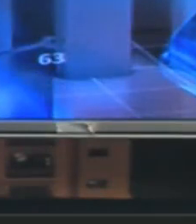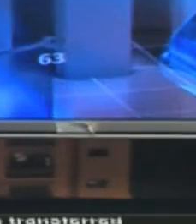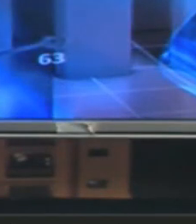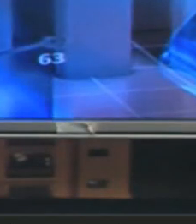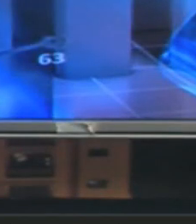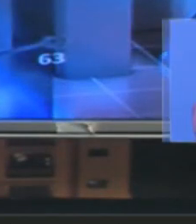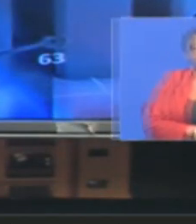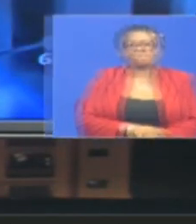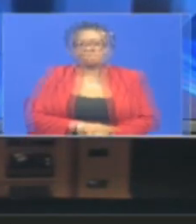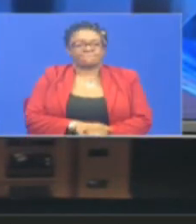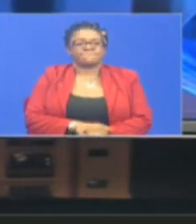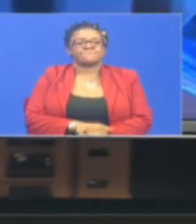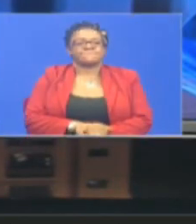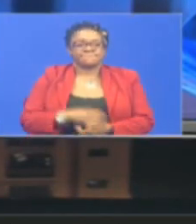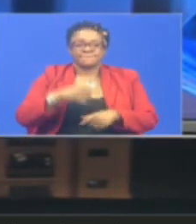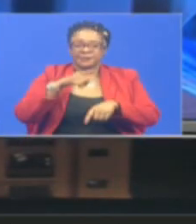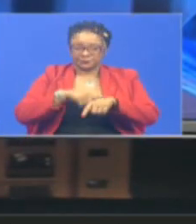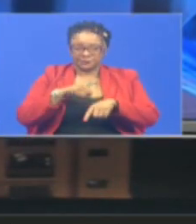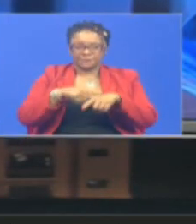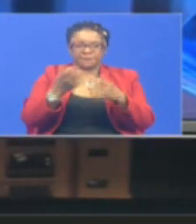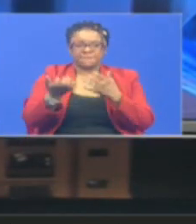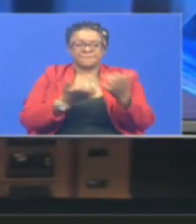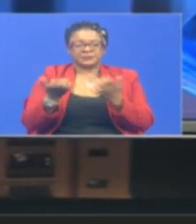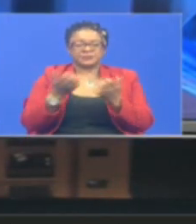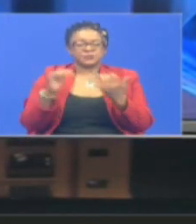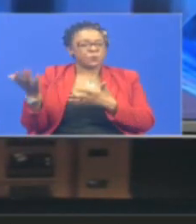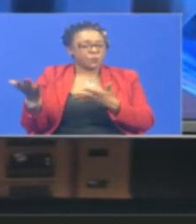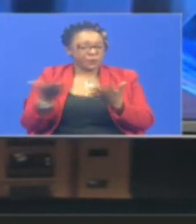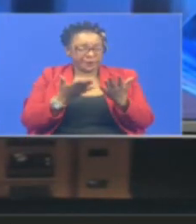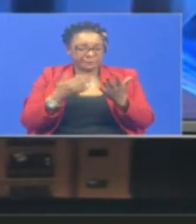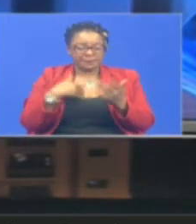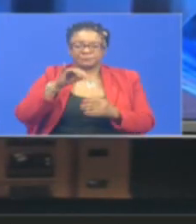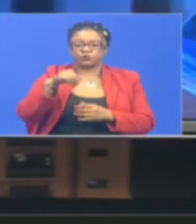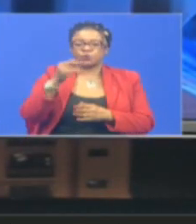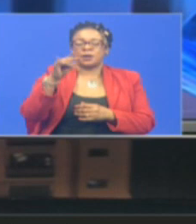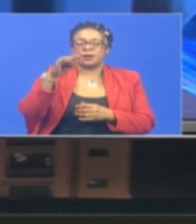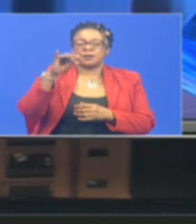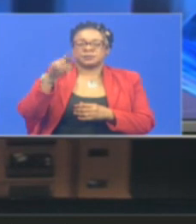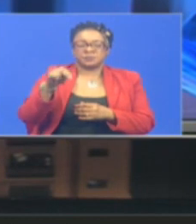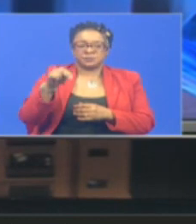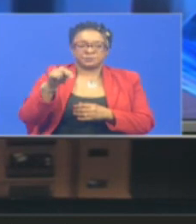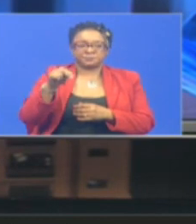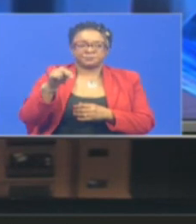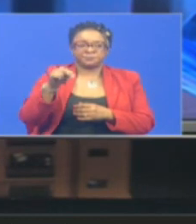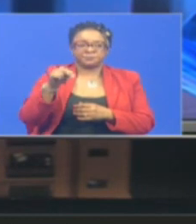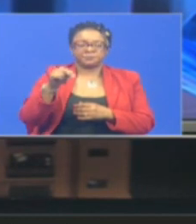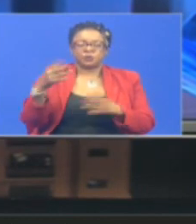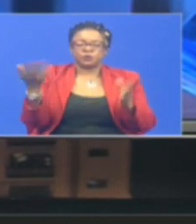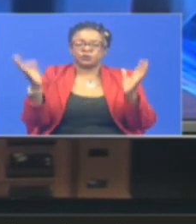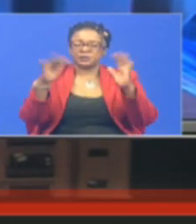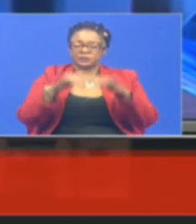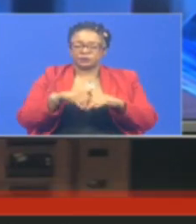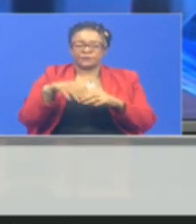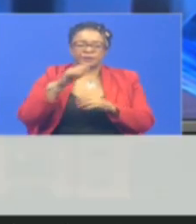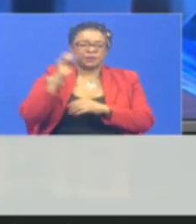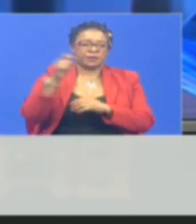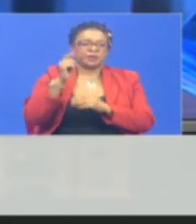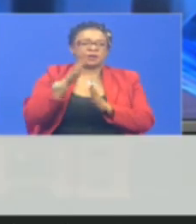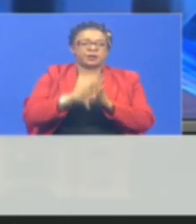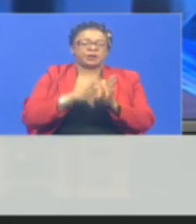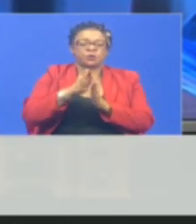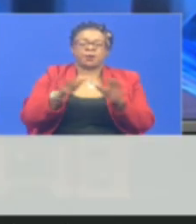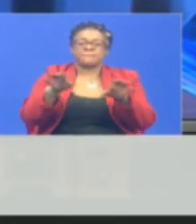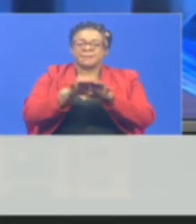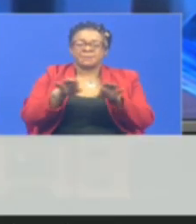It is time to get down to business. Welcome, I am Julian Amboko. The consolidation of the Kenya Railways Corporation, Kenya Pipeline and the Kenya